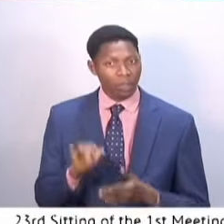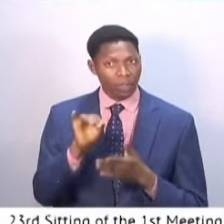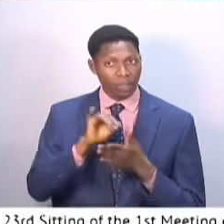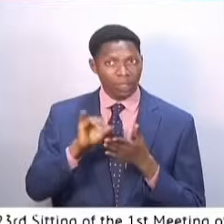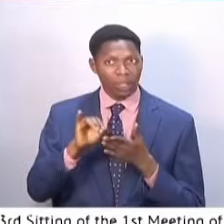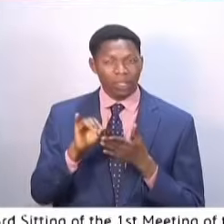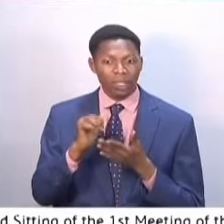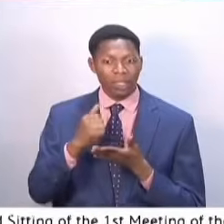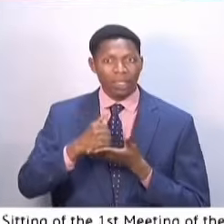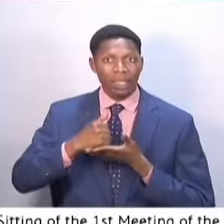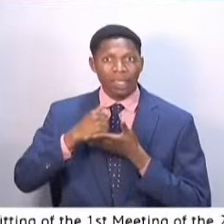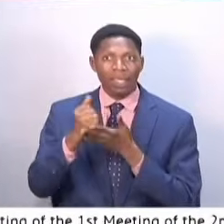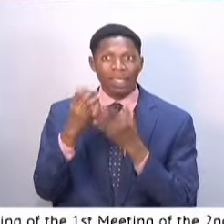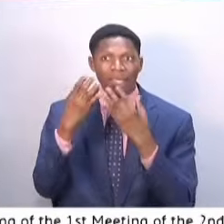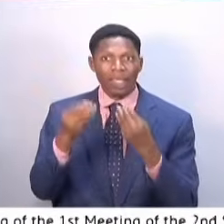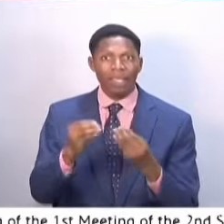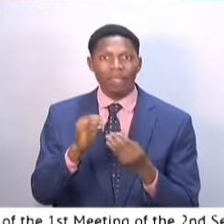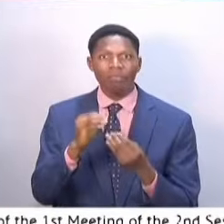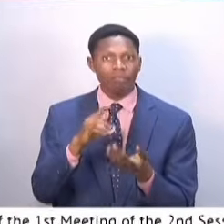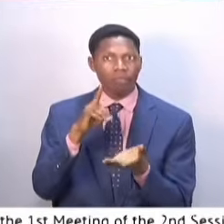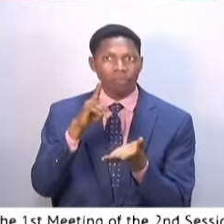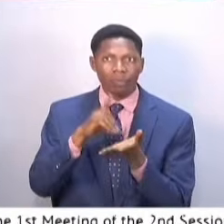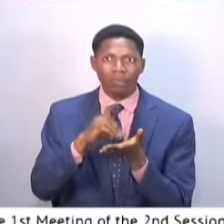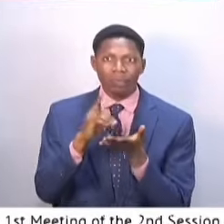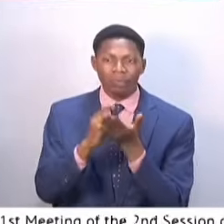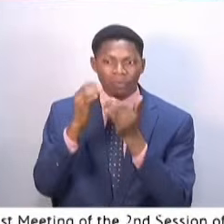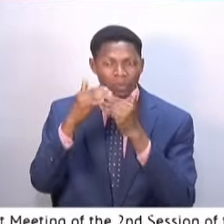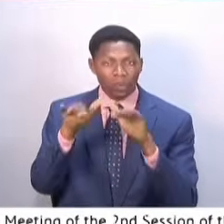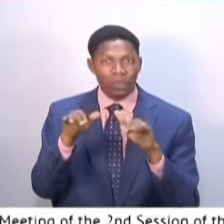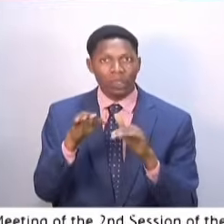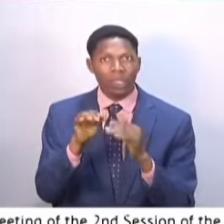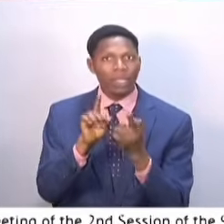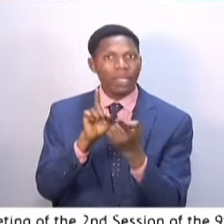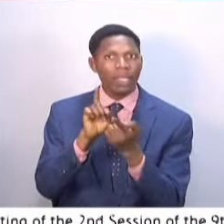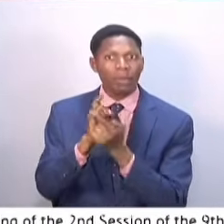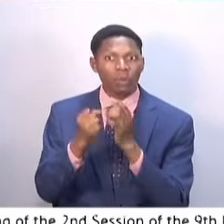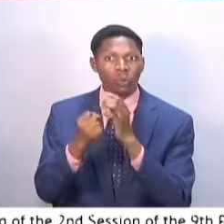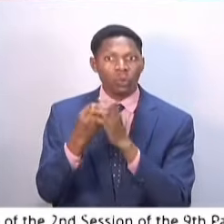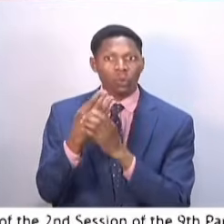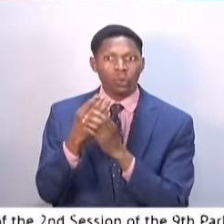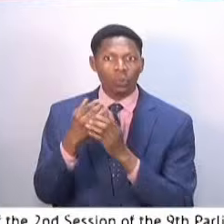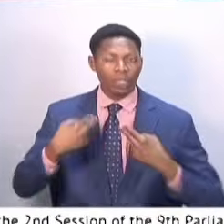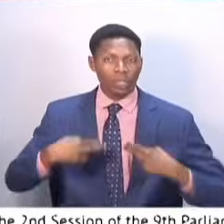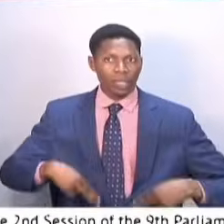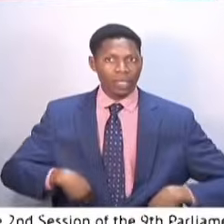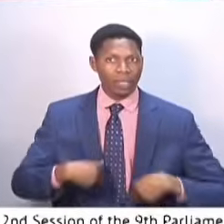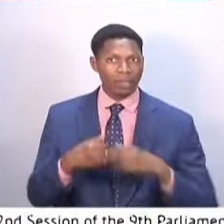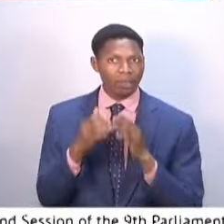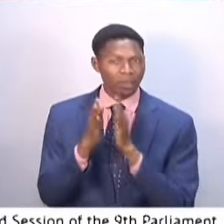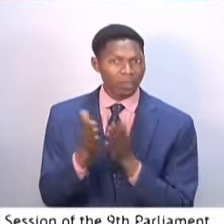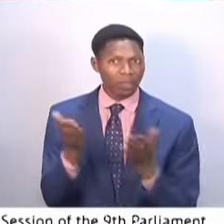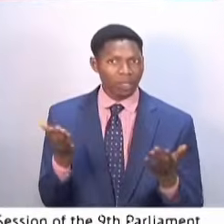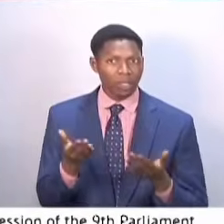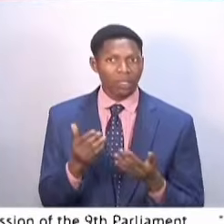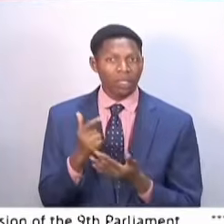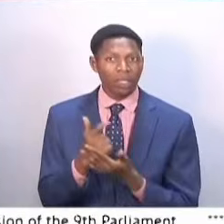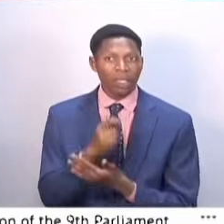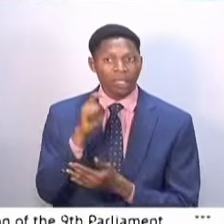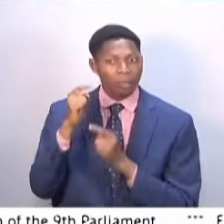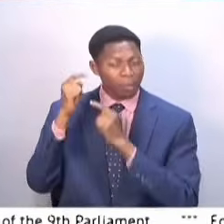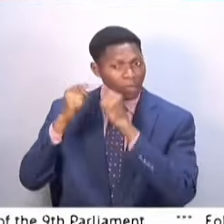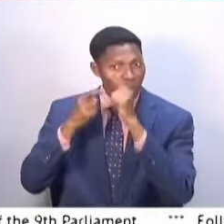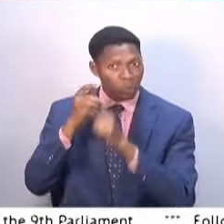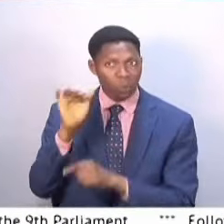institutions to help address doctor shortage and meet growing health demands. Ghana could consider a